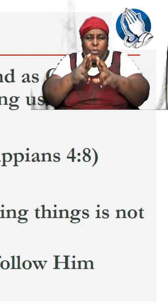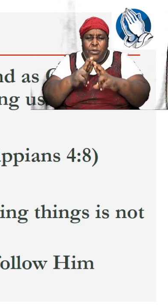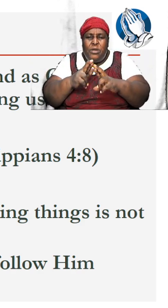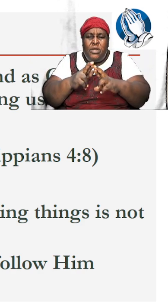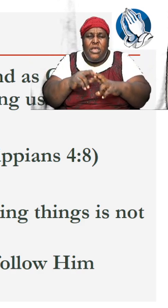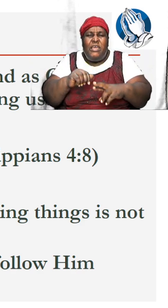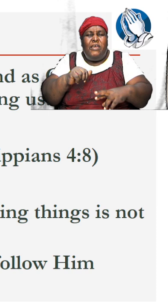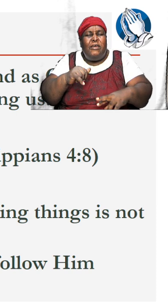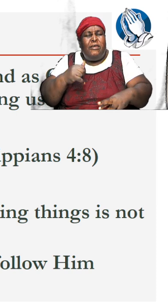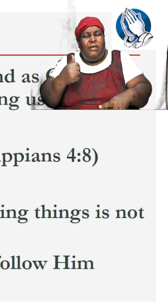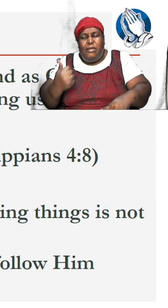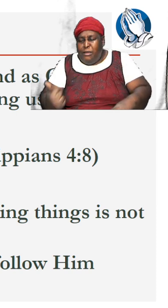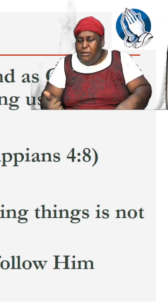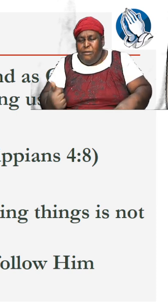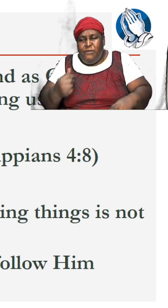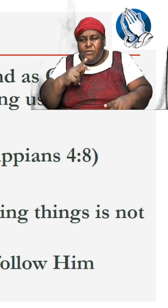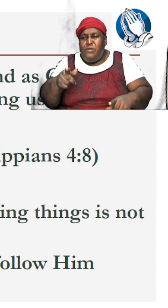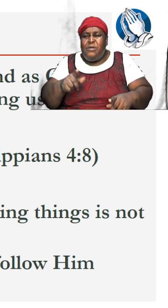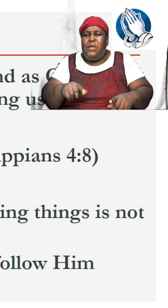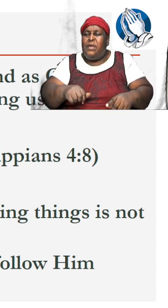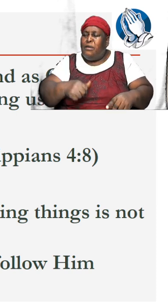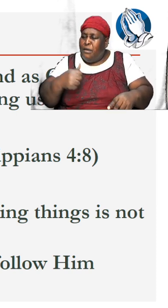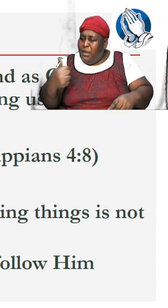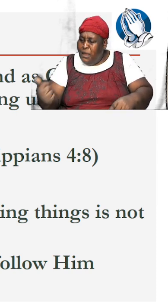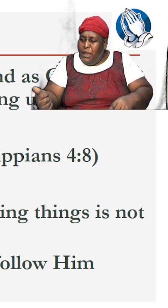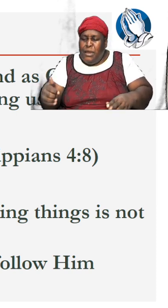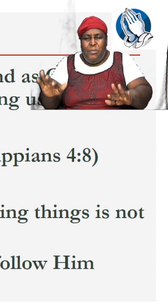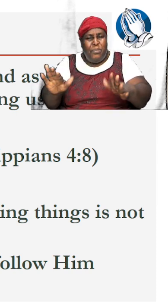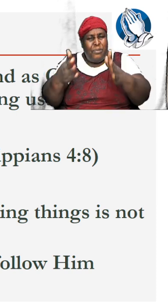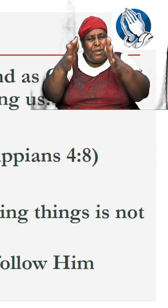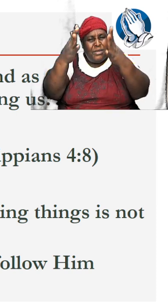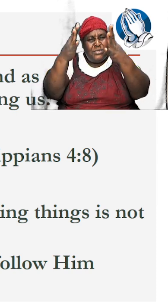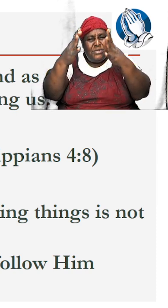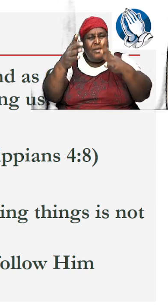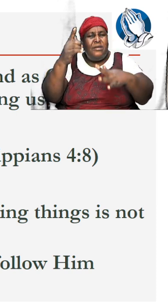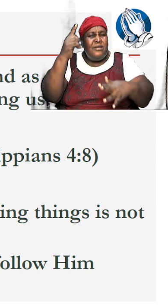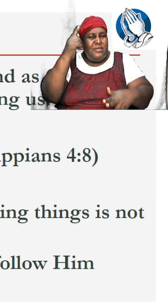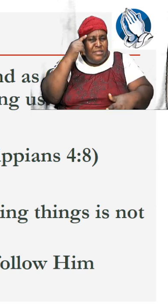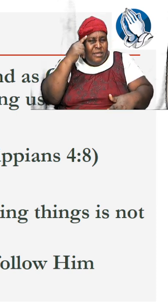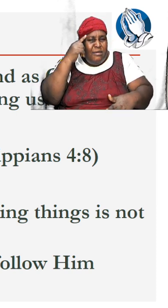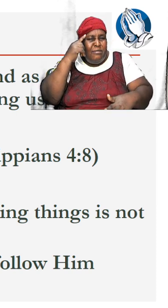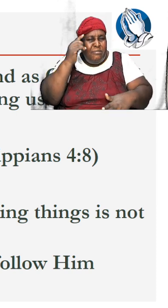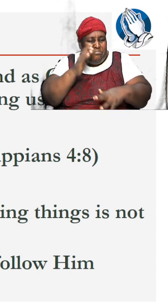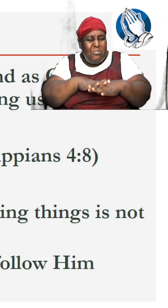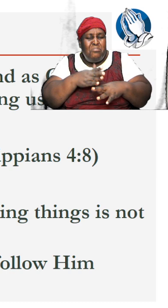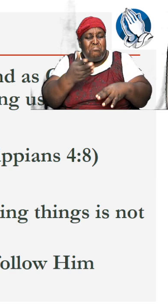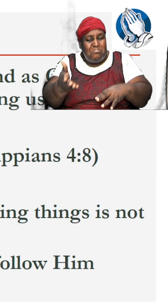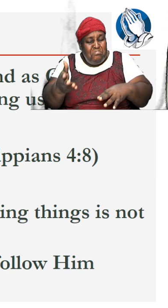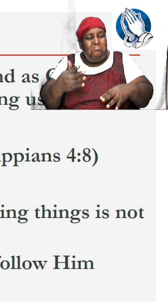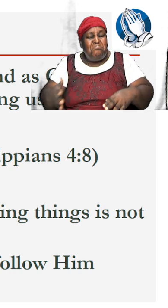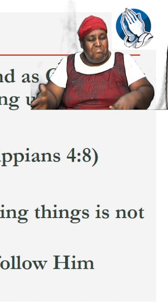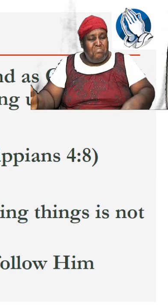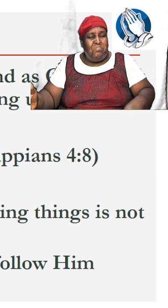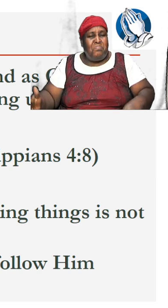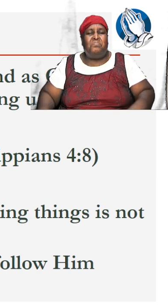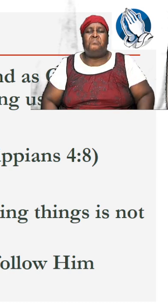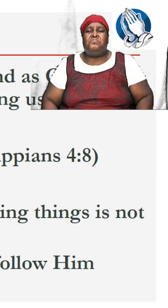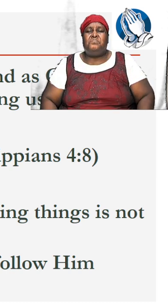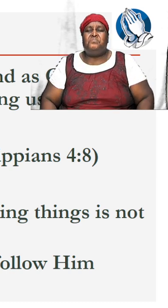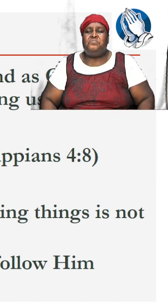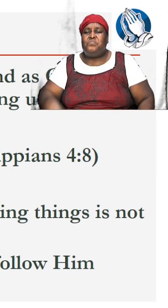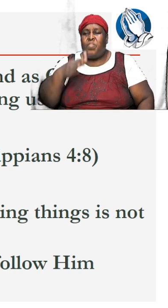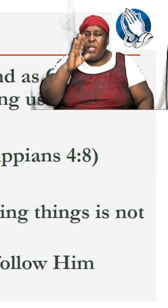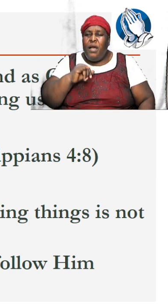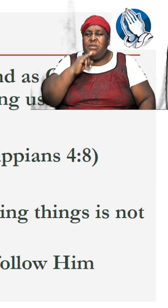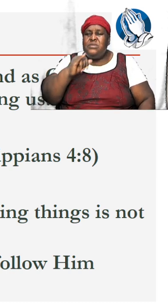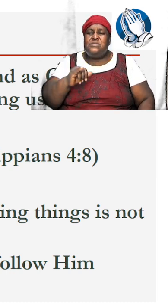there be any virtue and if there be any praise, think on these things. God is in the